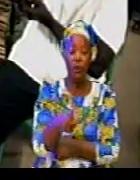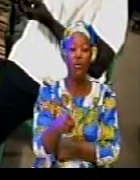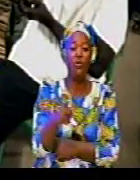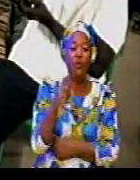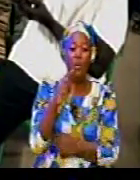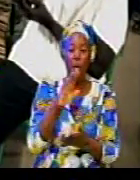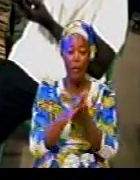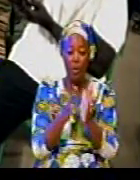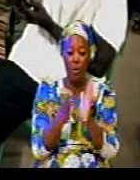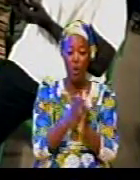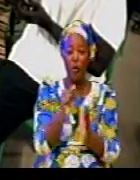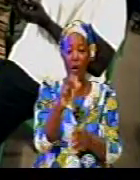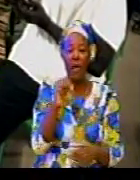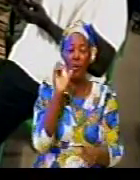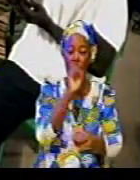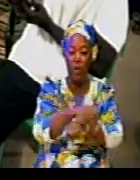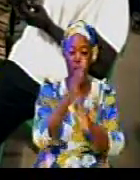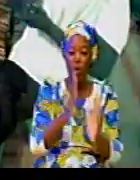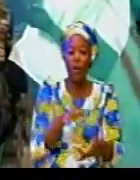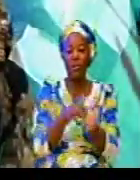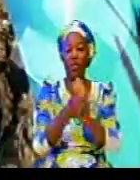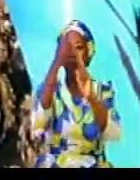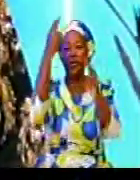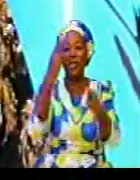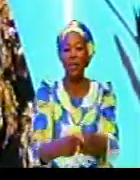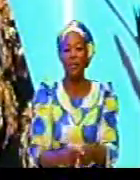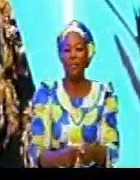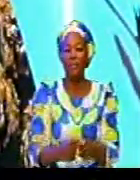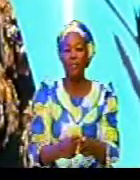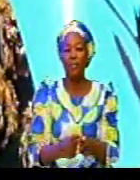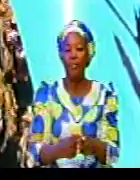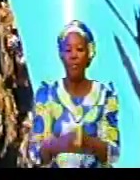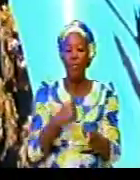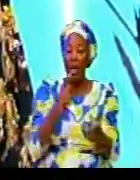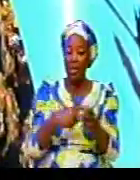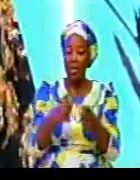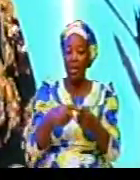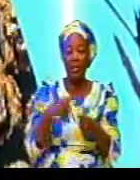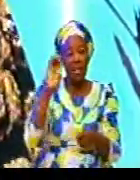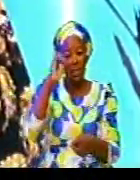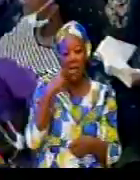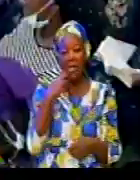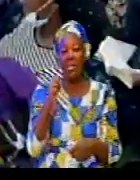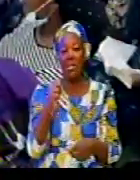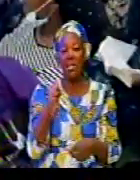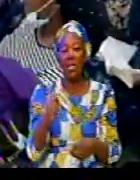to you that today you become an overcomer.